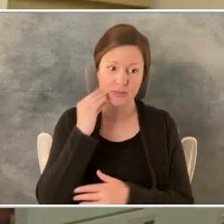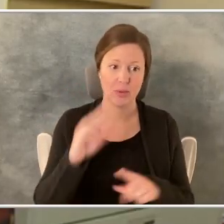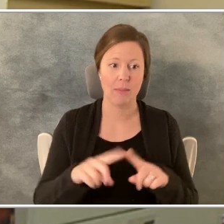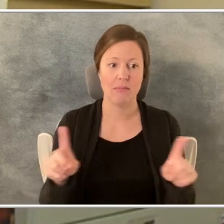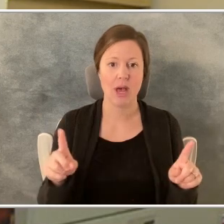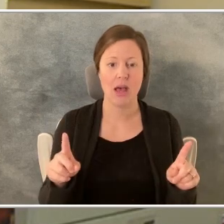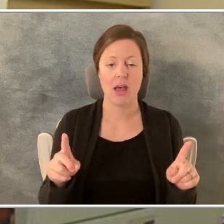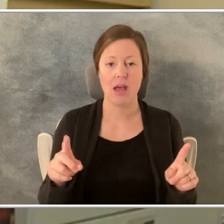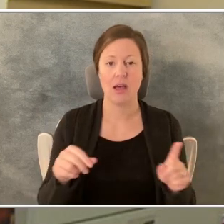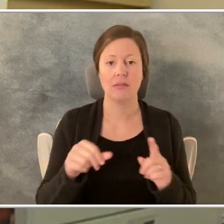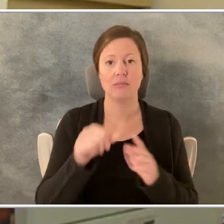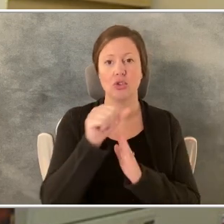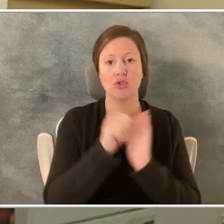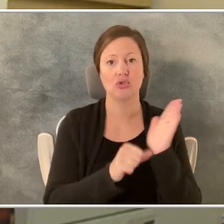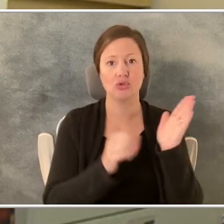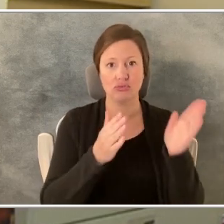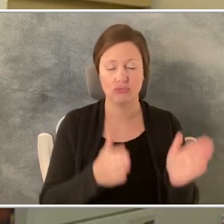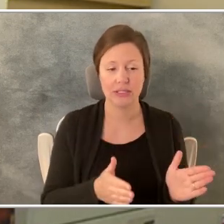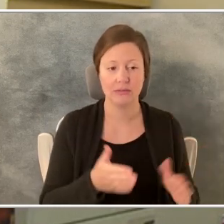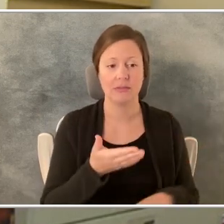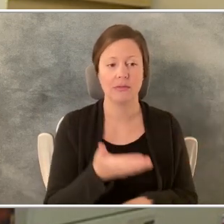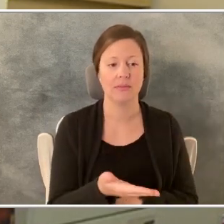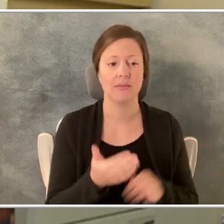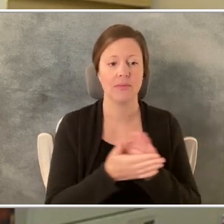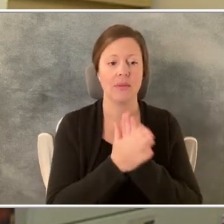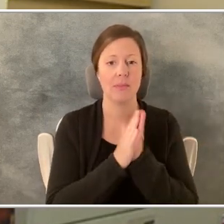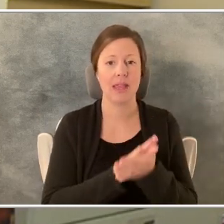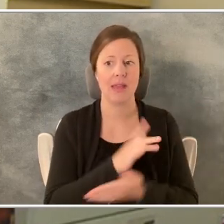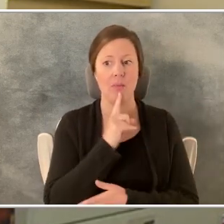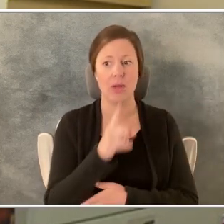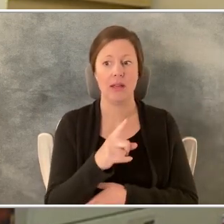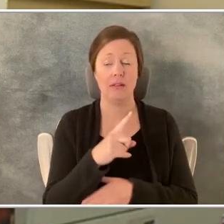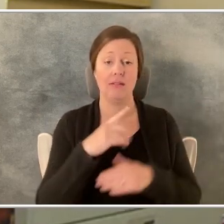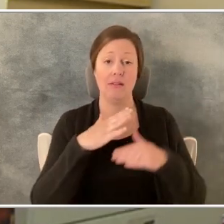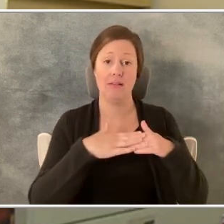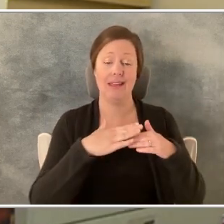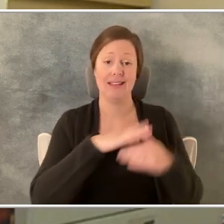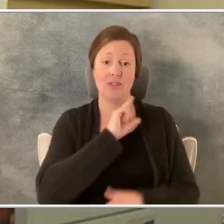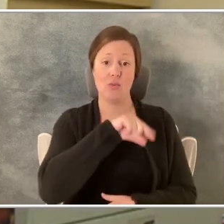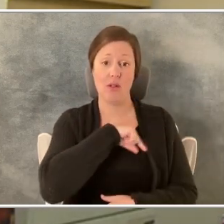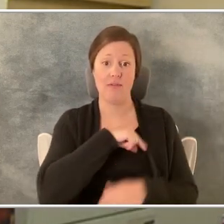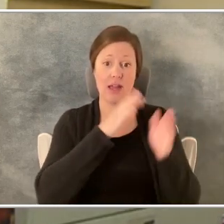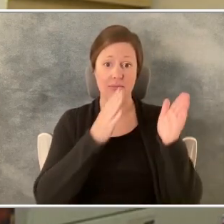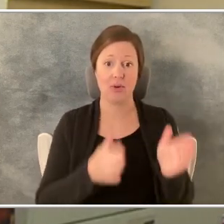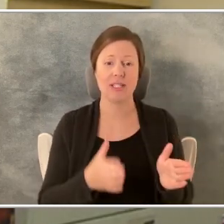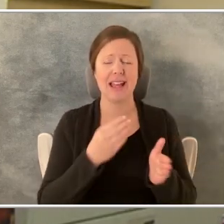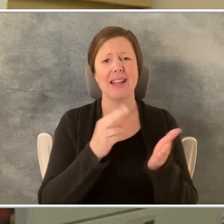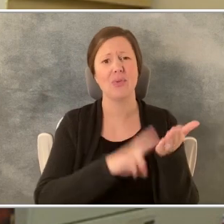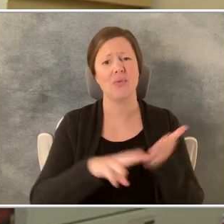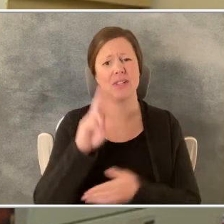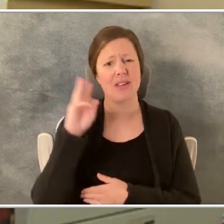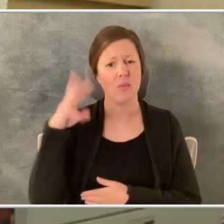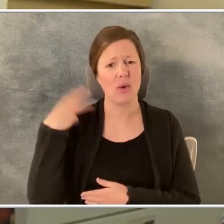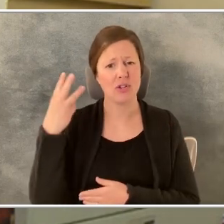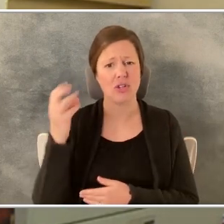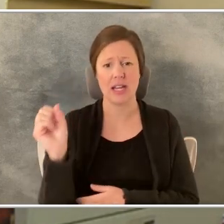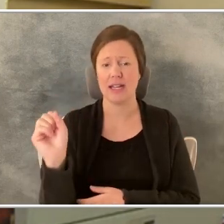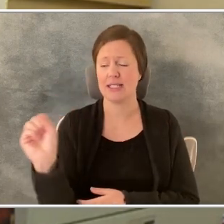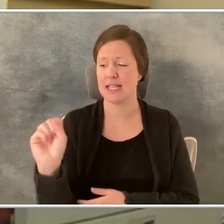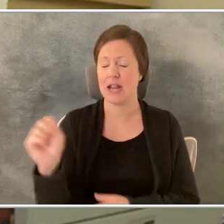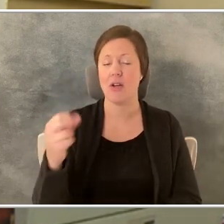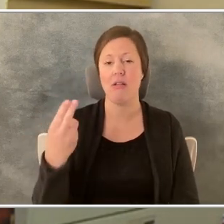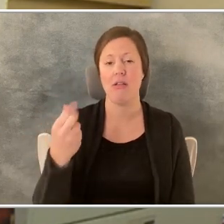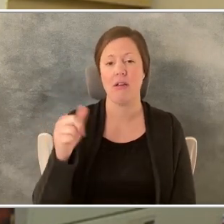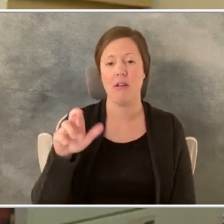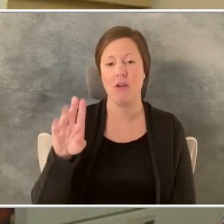the surgeon there became actually the least qualified individual. And the University of Washington, Seattle, Harborview is a